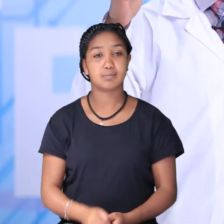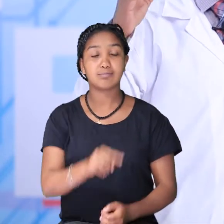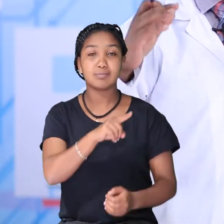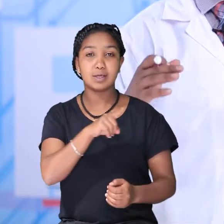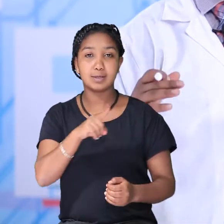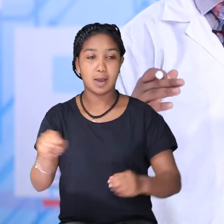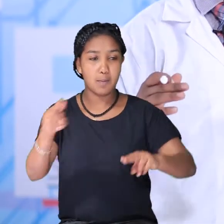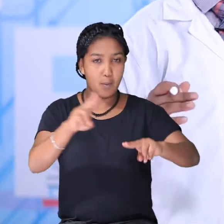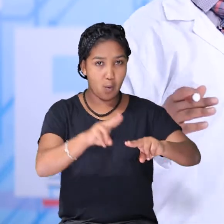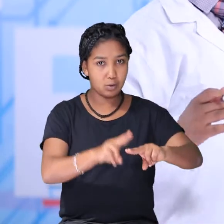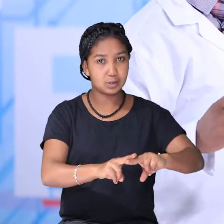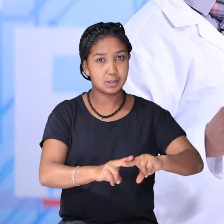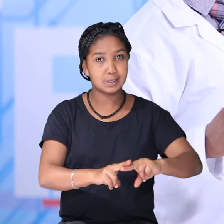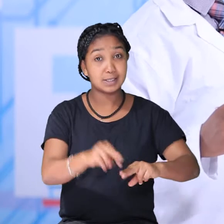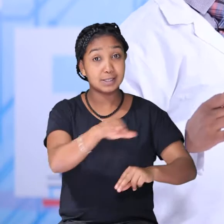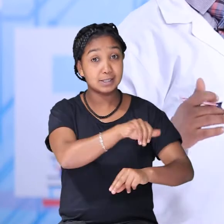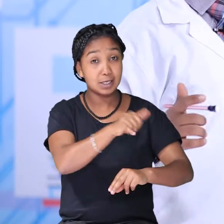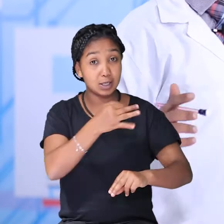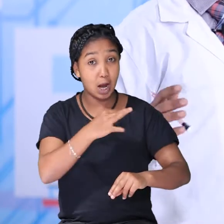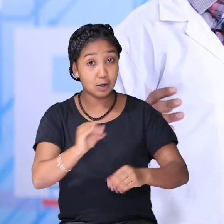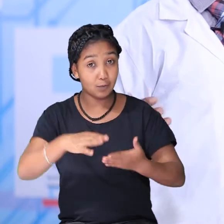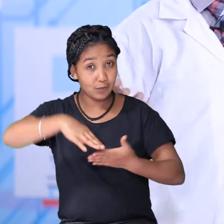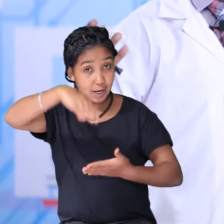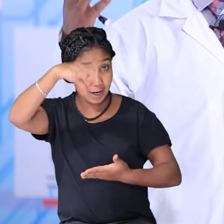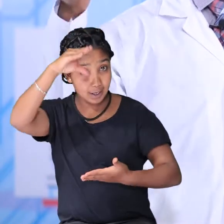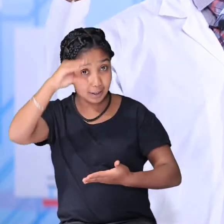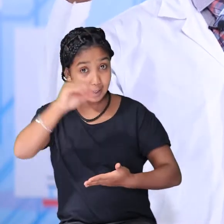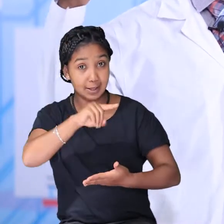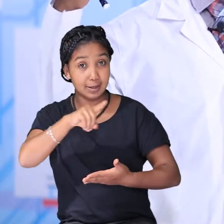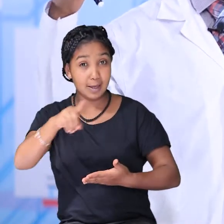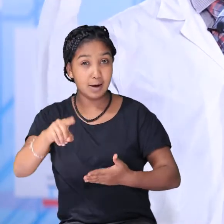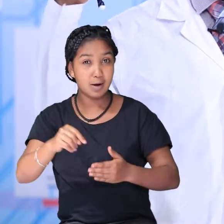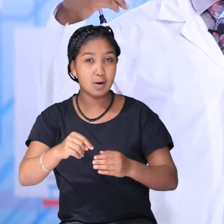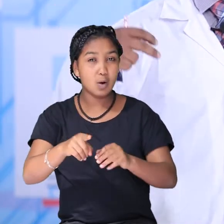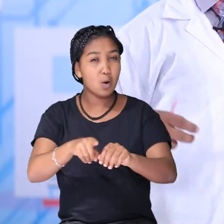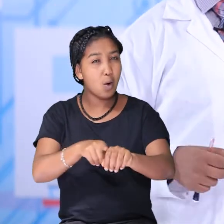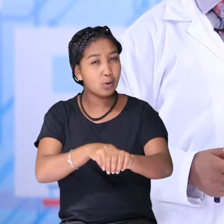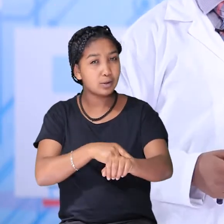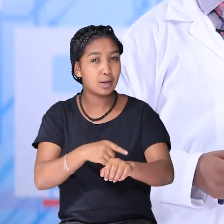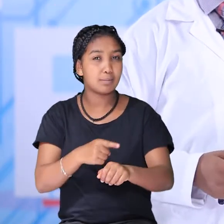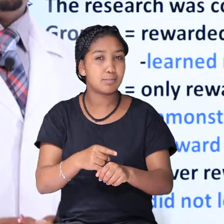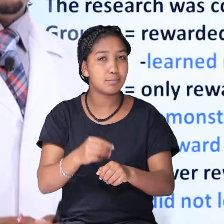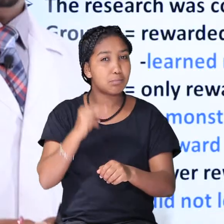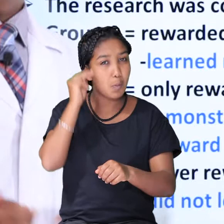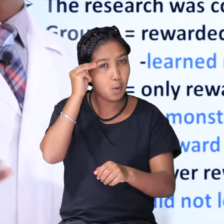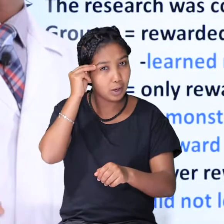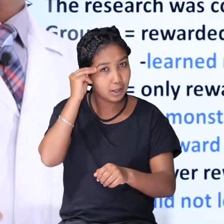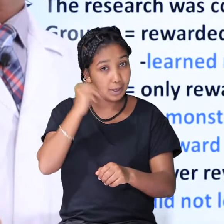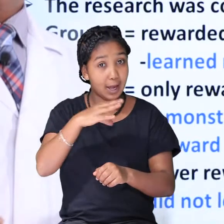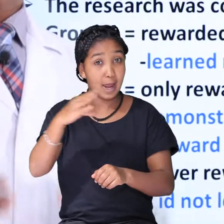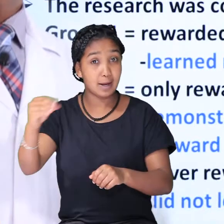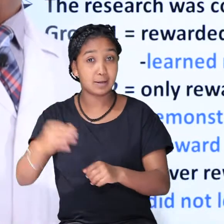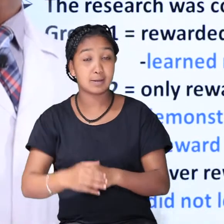they put such kind of learning in their long-term memory.